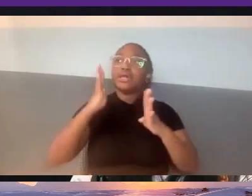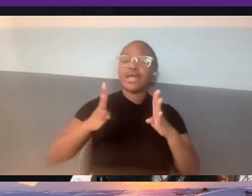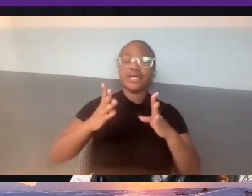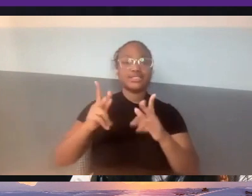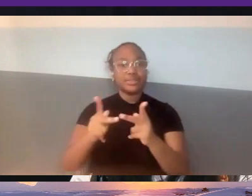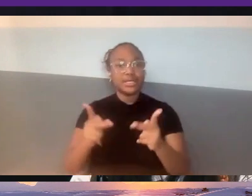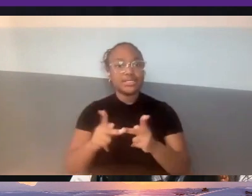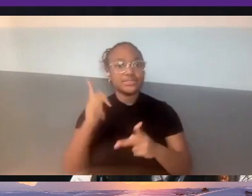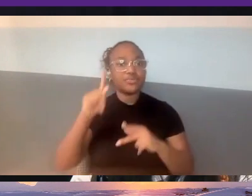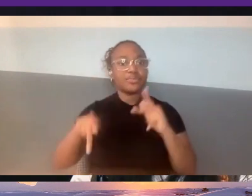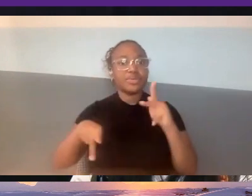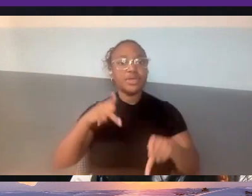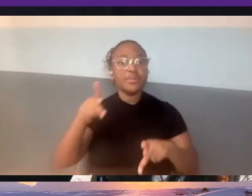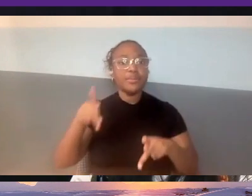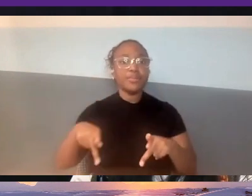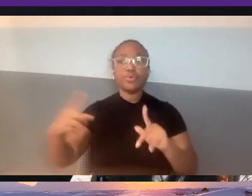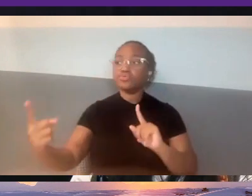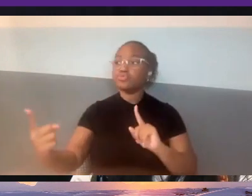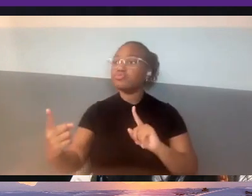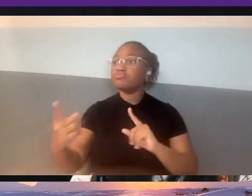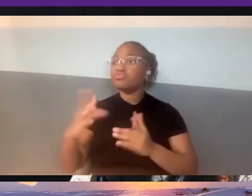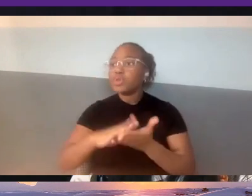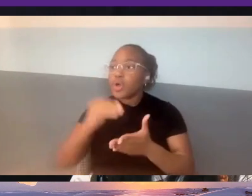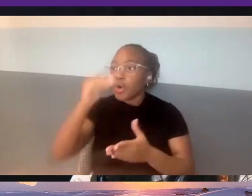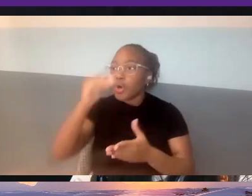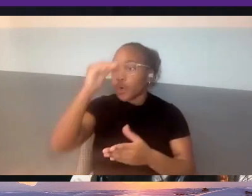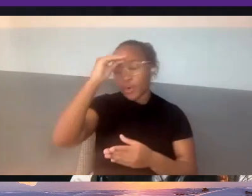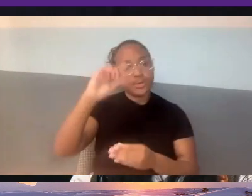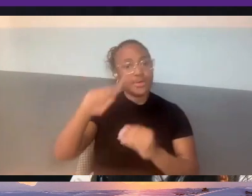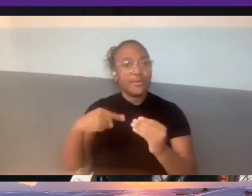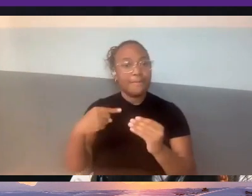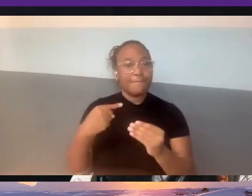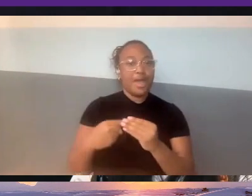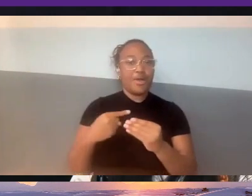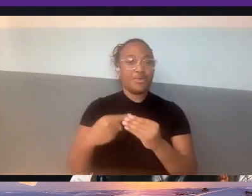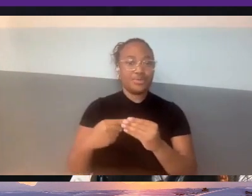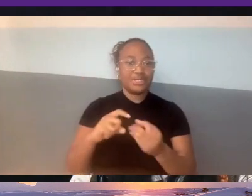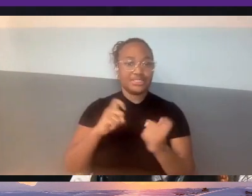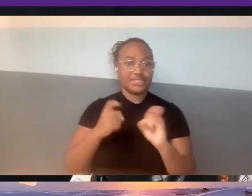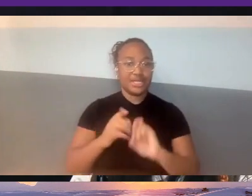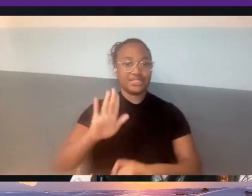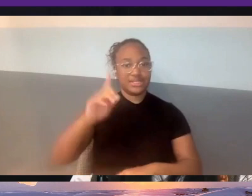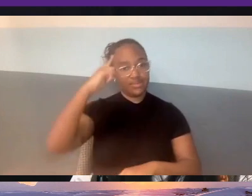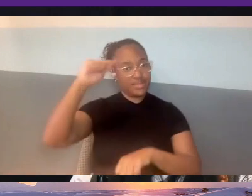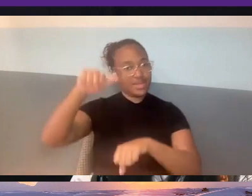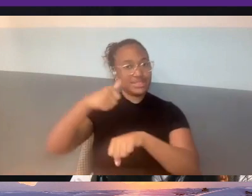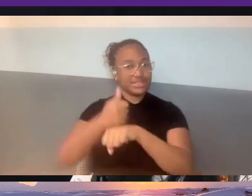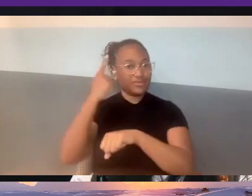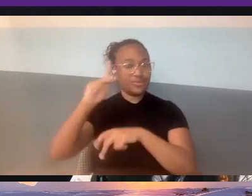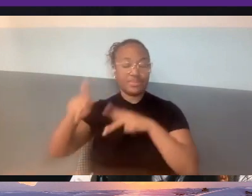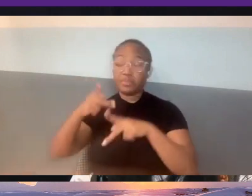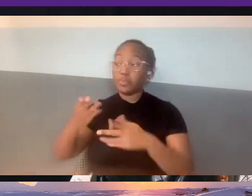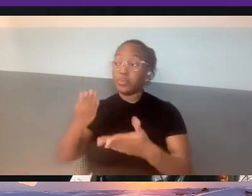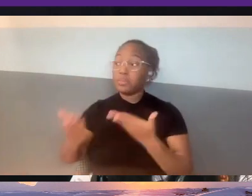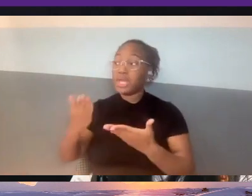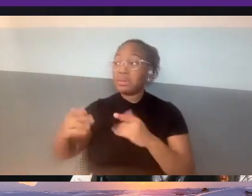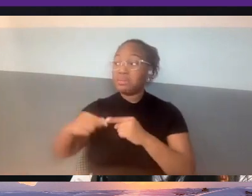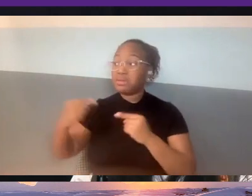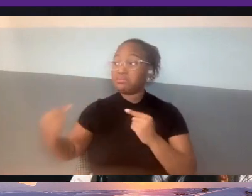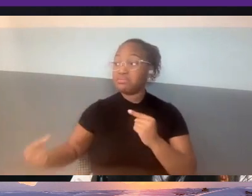may be antagonists is brilliant and amazing. So what the artist does is deliberate